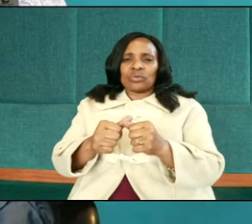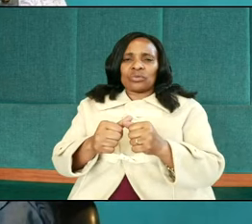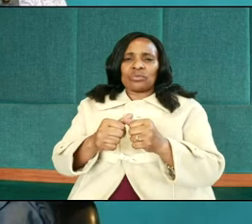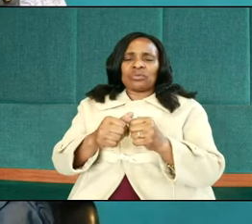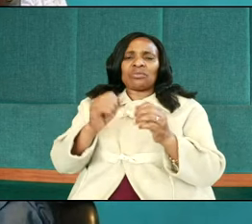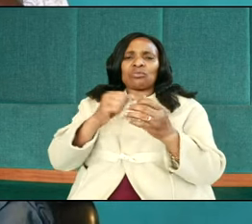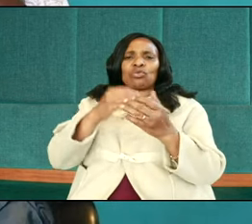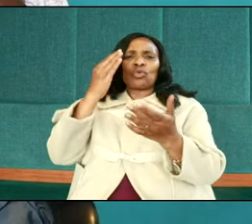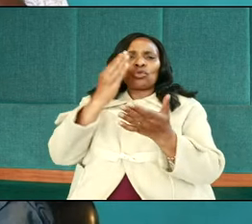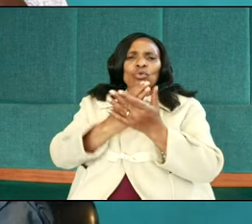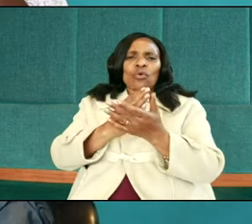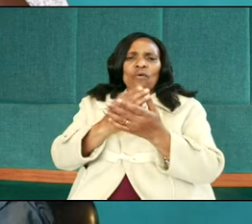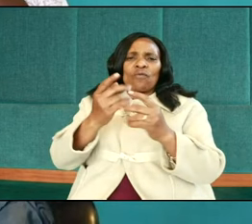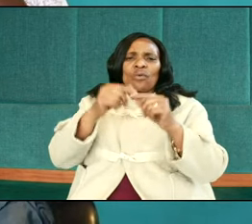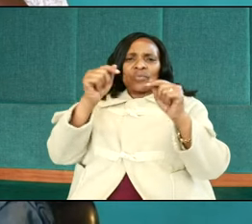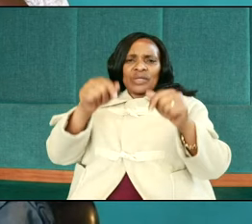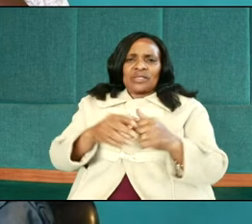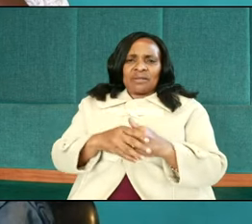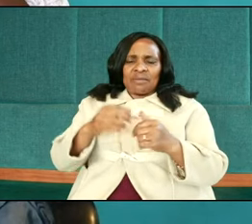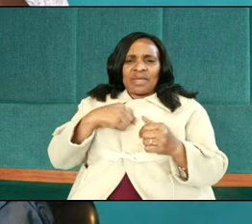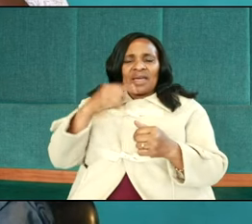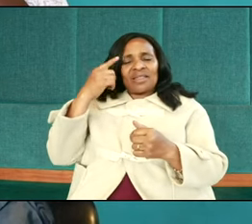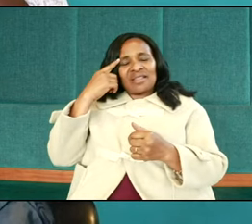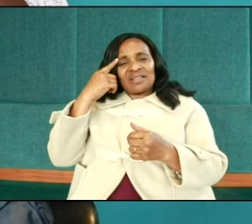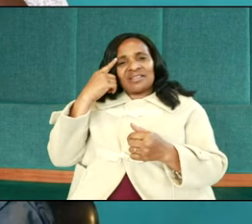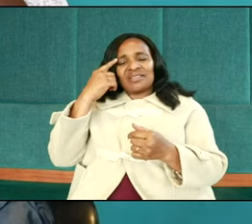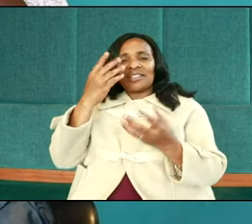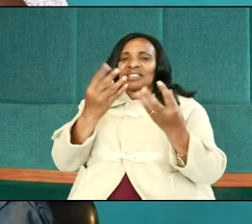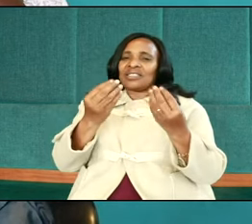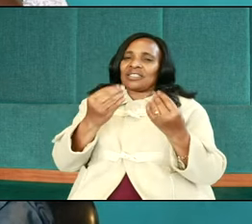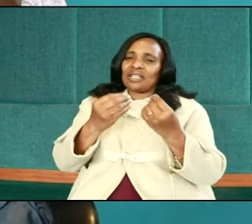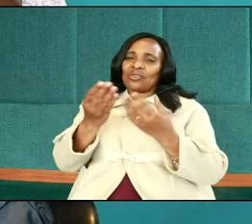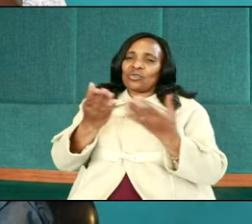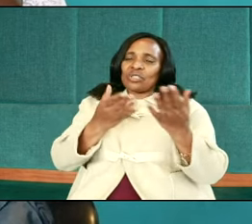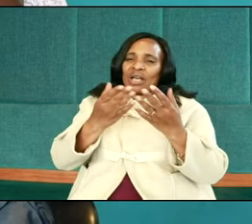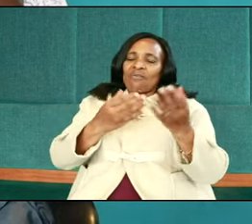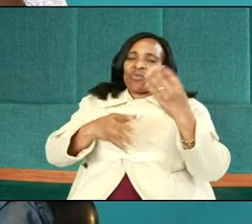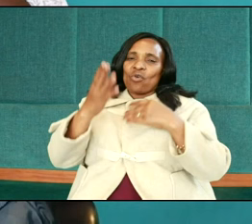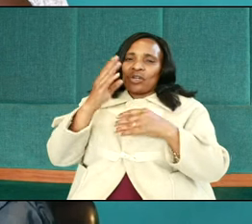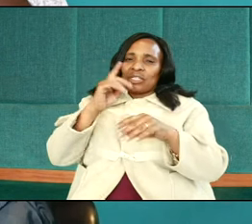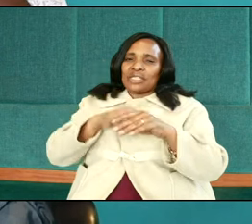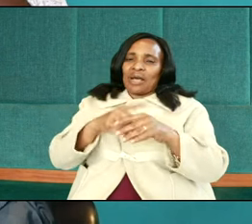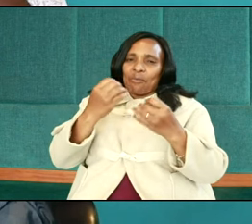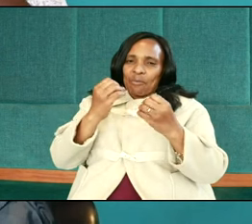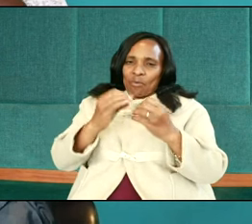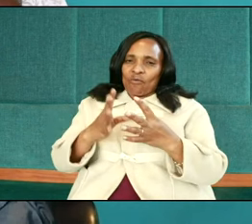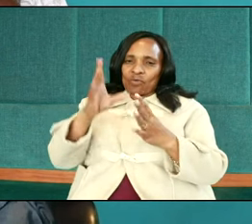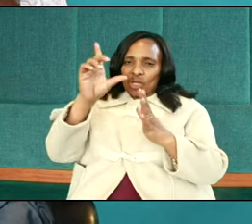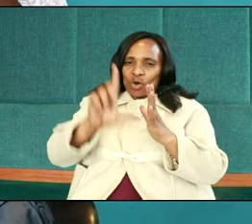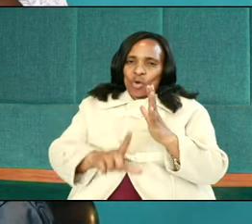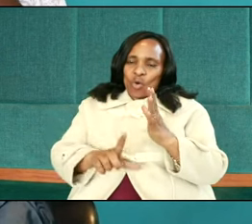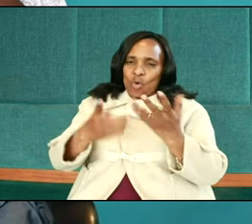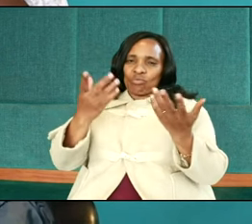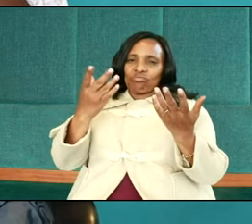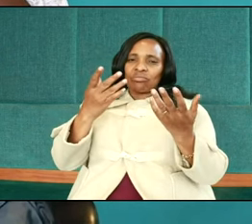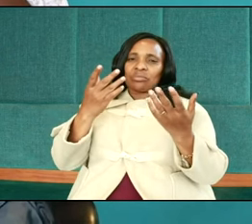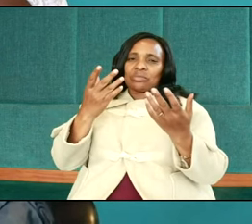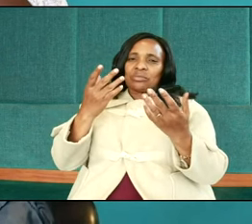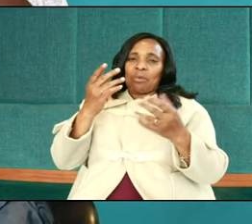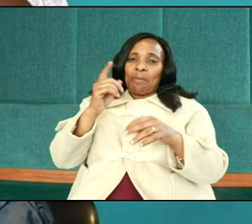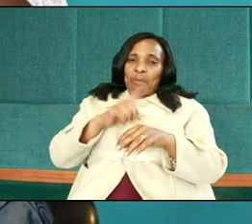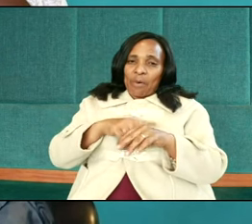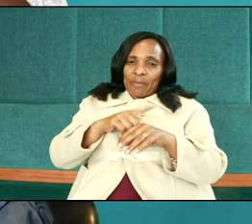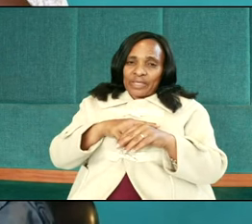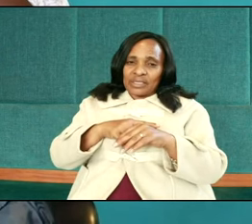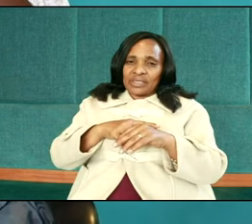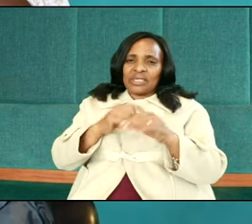from this. So I think it's easier to serve God in times of adversity. Because someone who is well off,